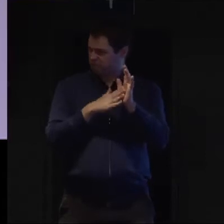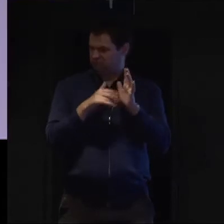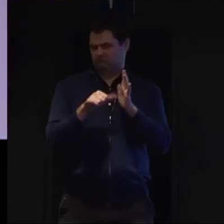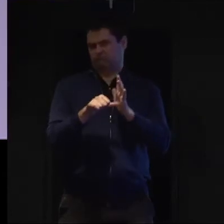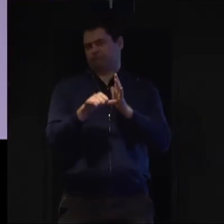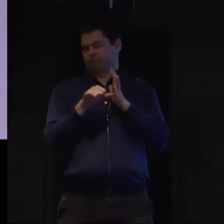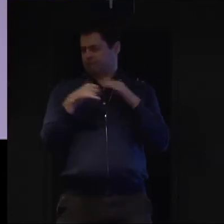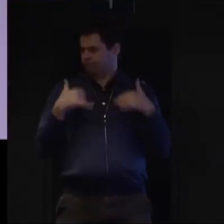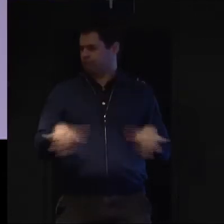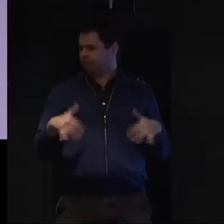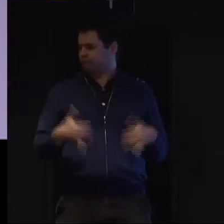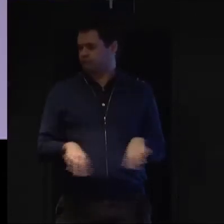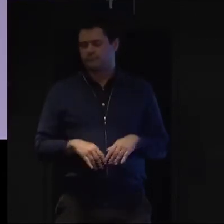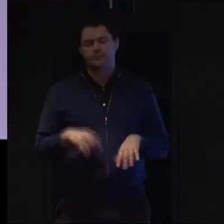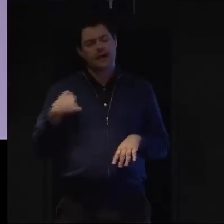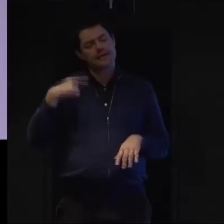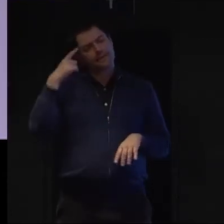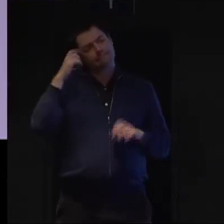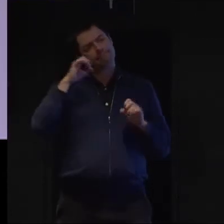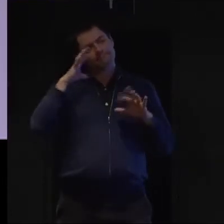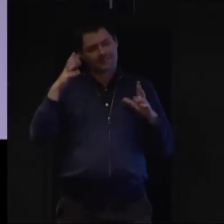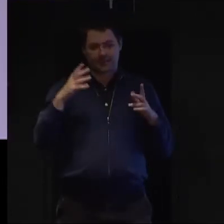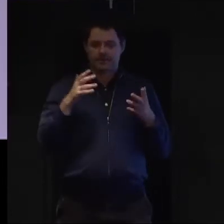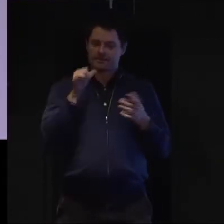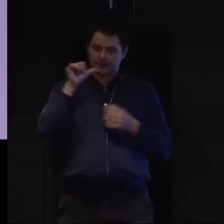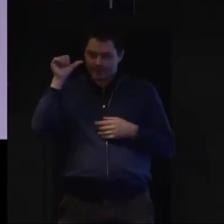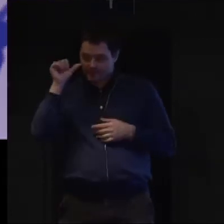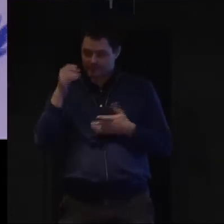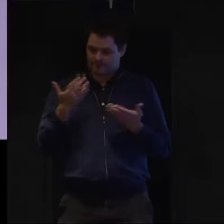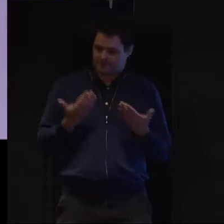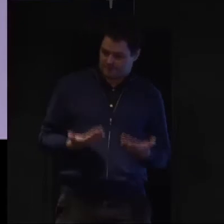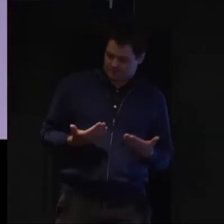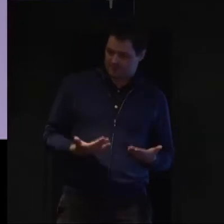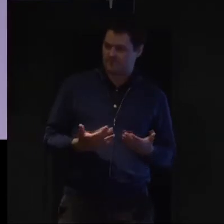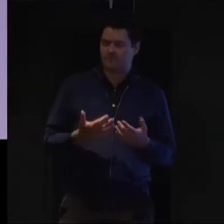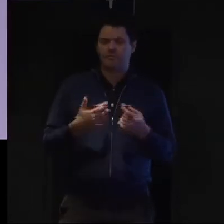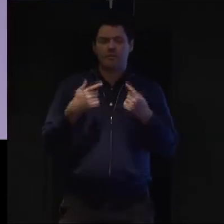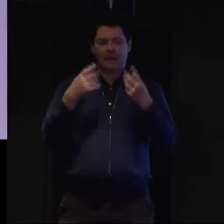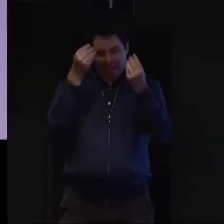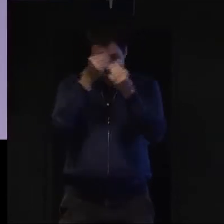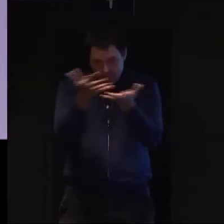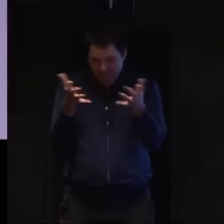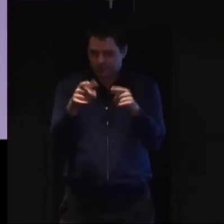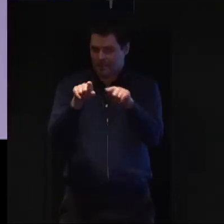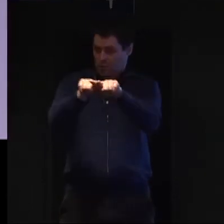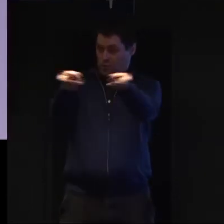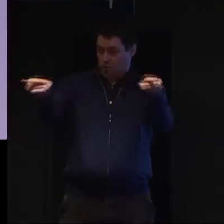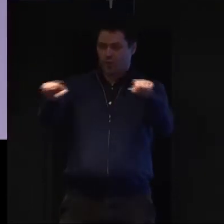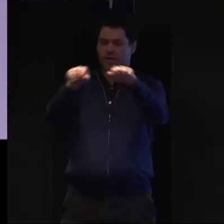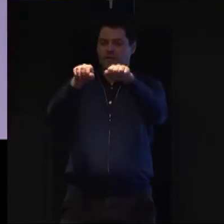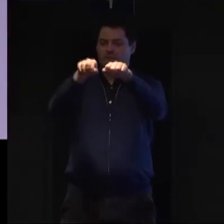I believe that the messages from these 2 days will spread far and wide,